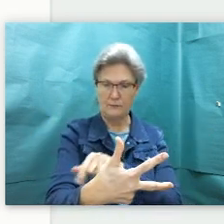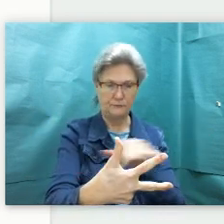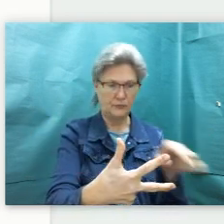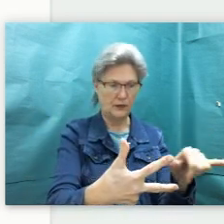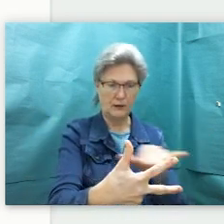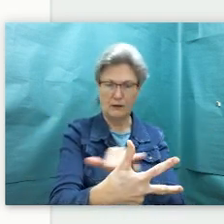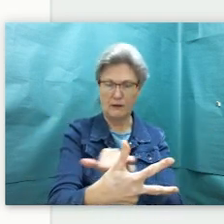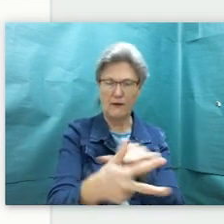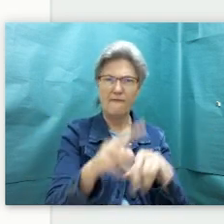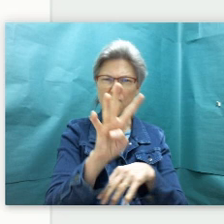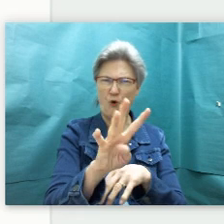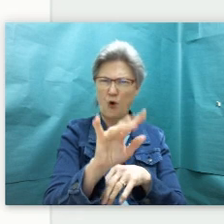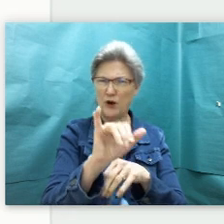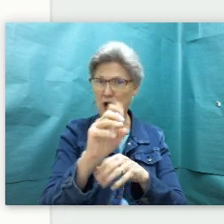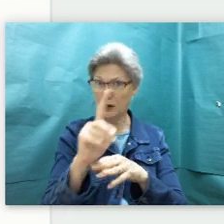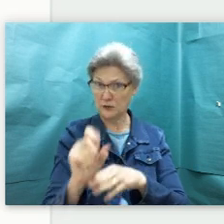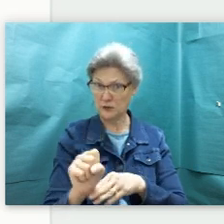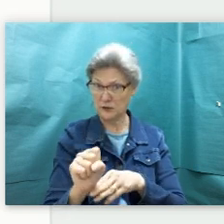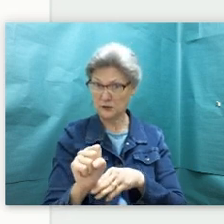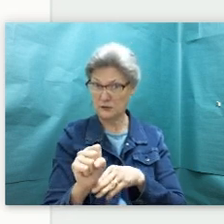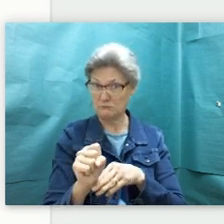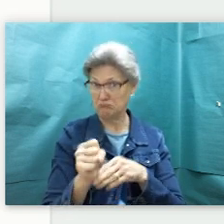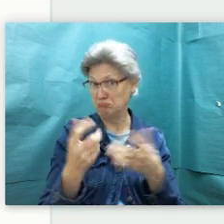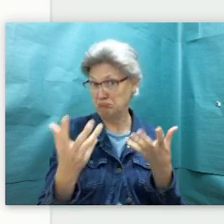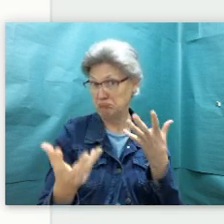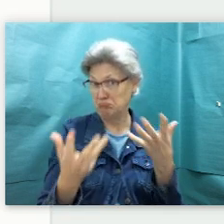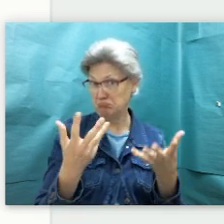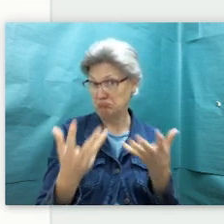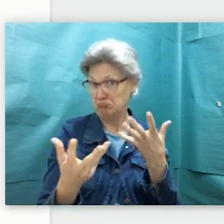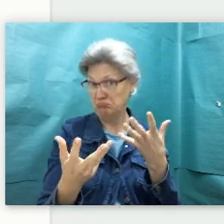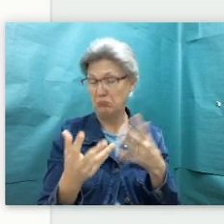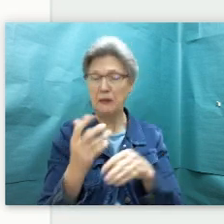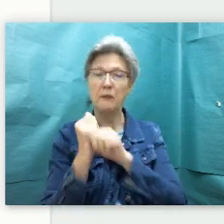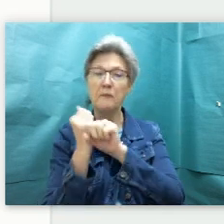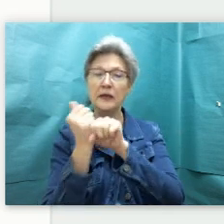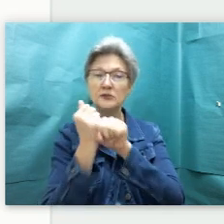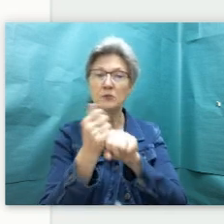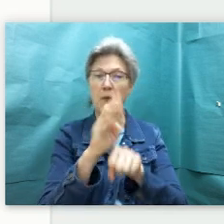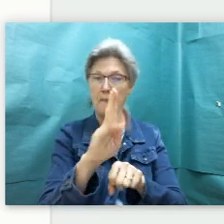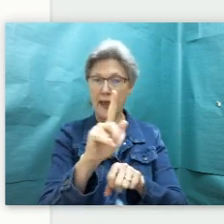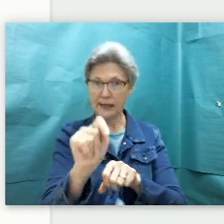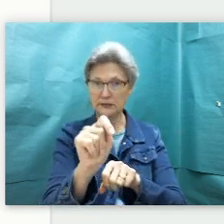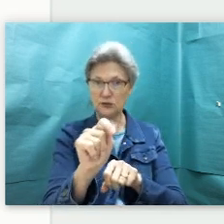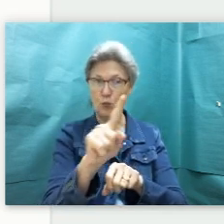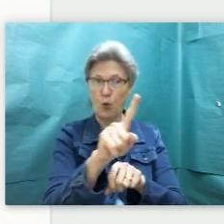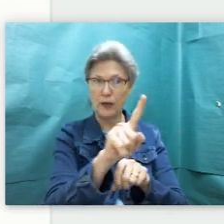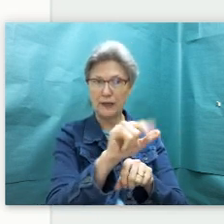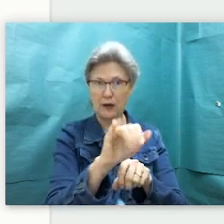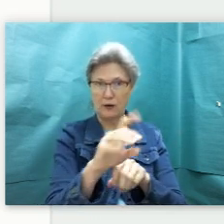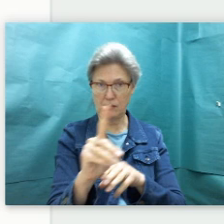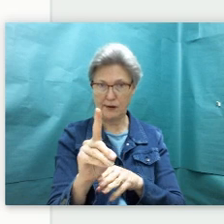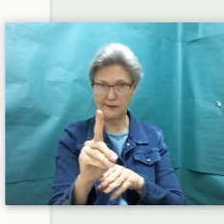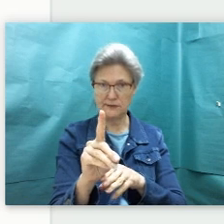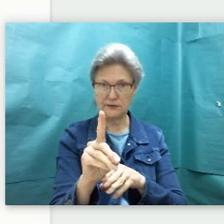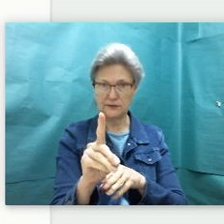think? Well, let's look. If a baseball bat is about 1 yard